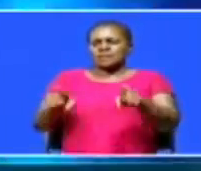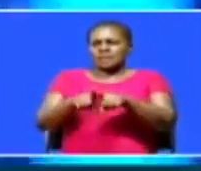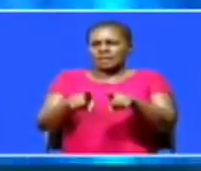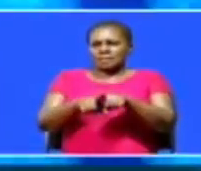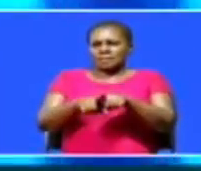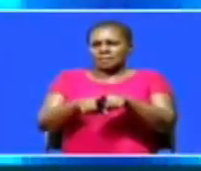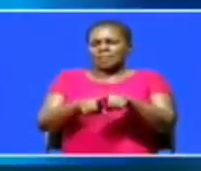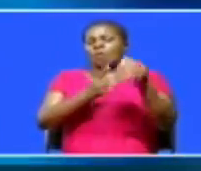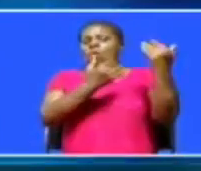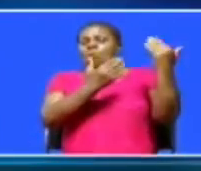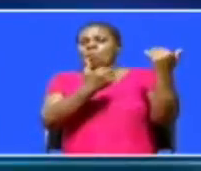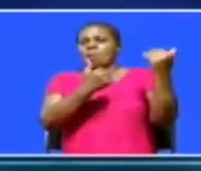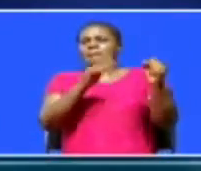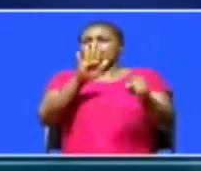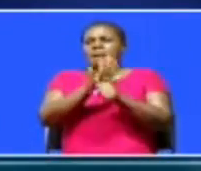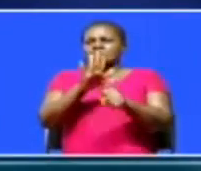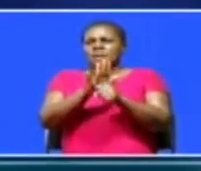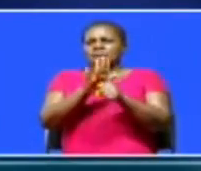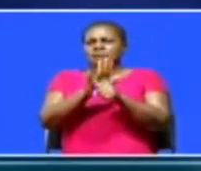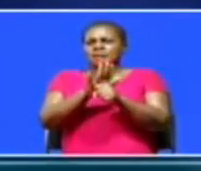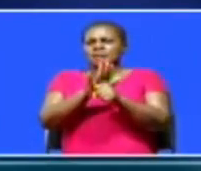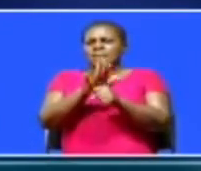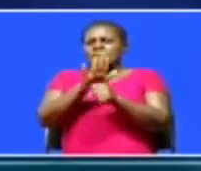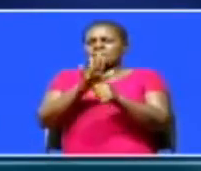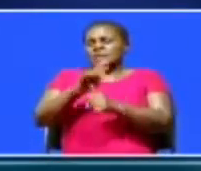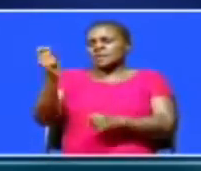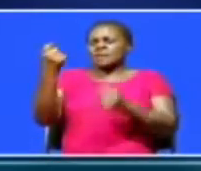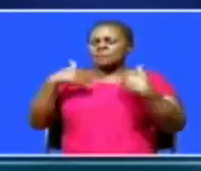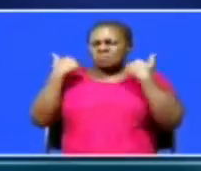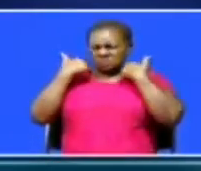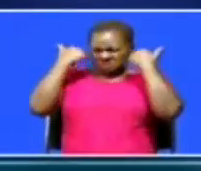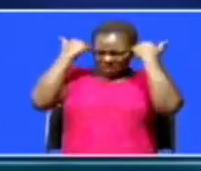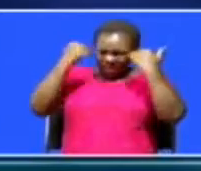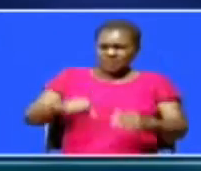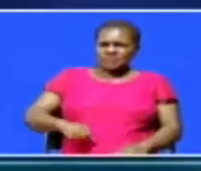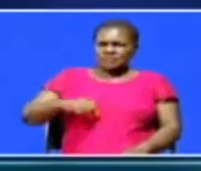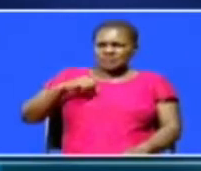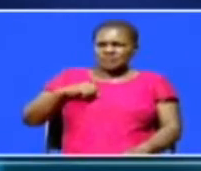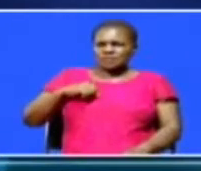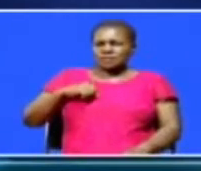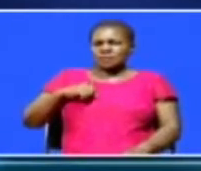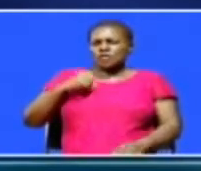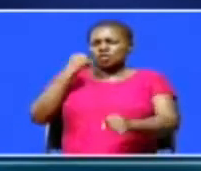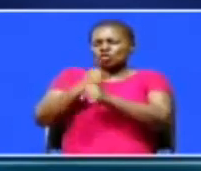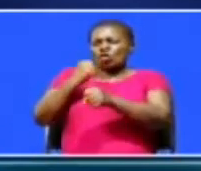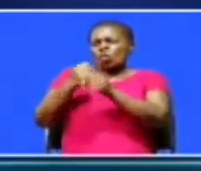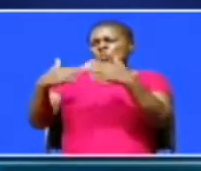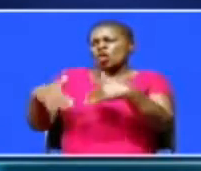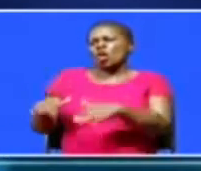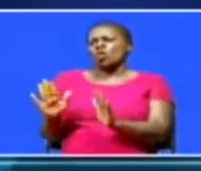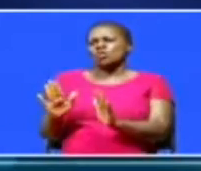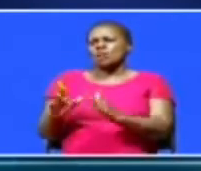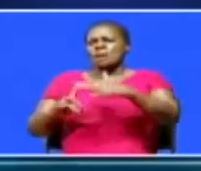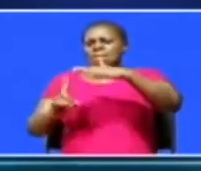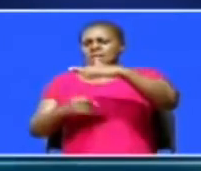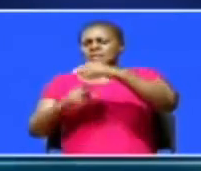this shred of hope is massive despair among millions of Kenyans, surviving through pay cuts and massive job losses, with the